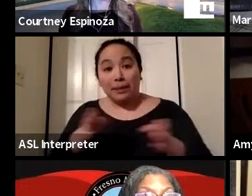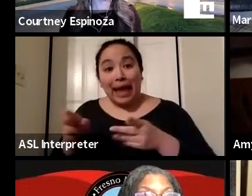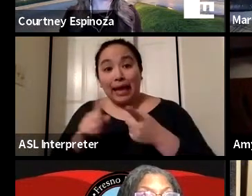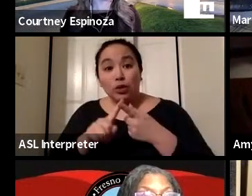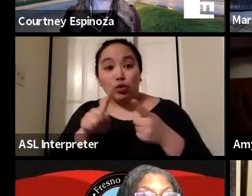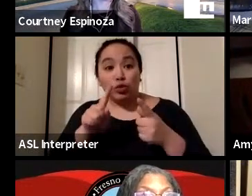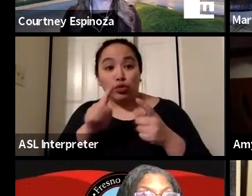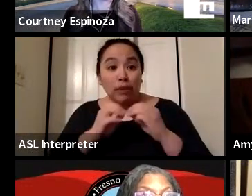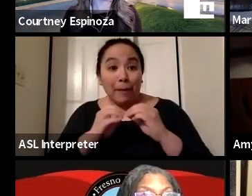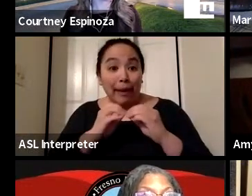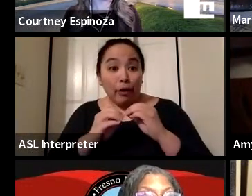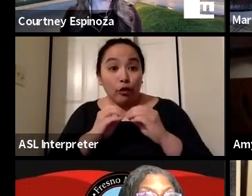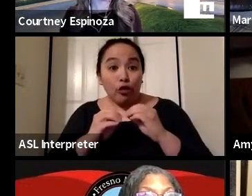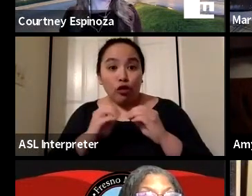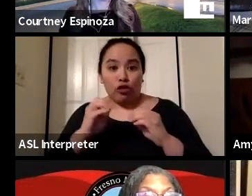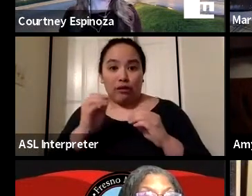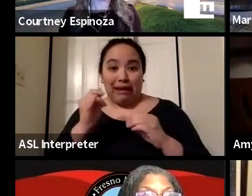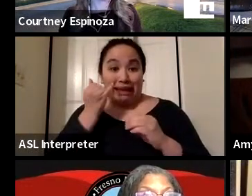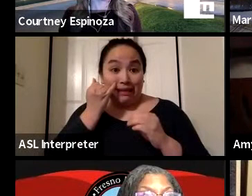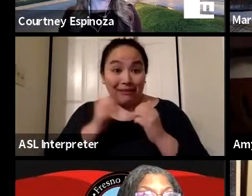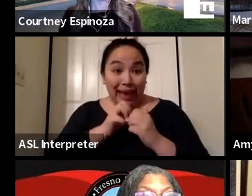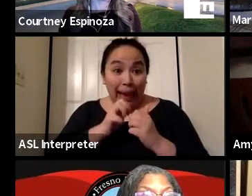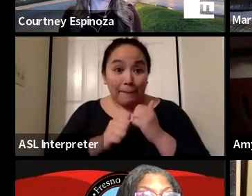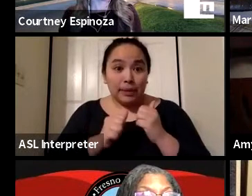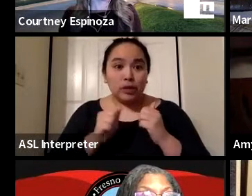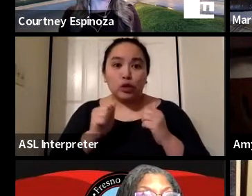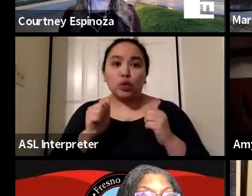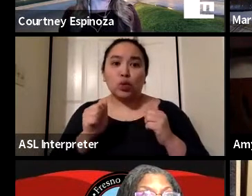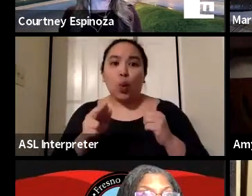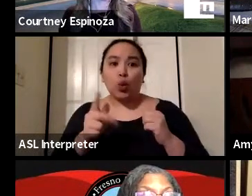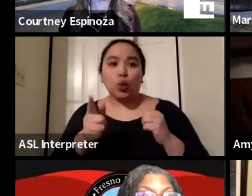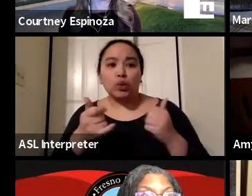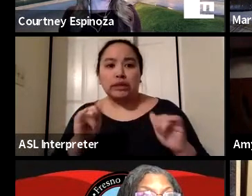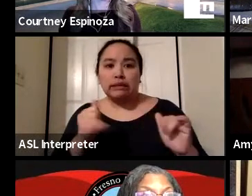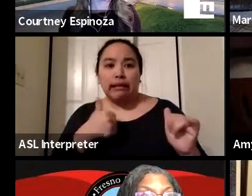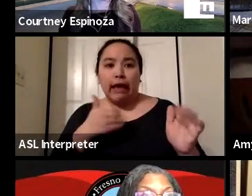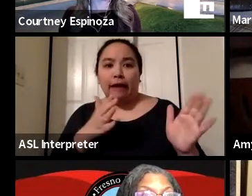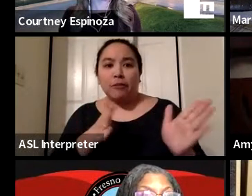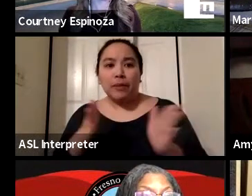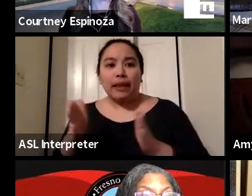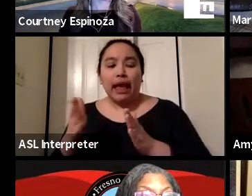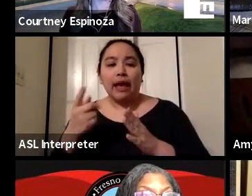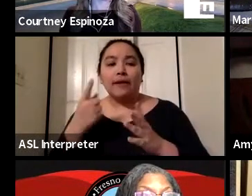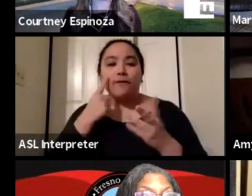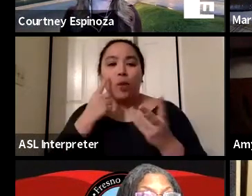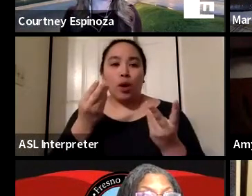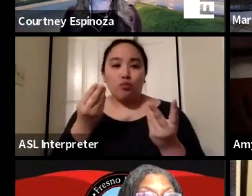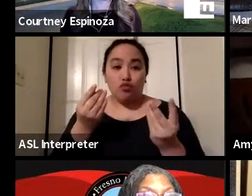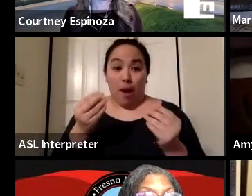charging stations when they're damaged? Is your plan still that the property owner is going to